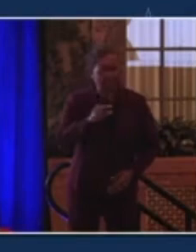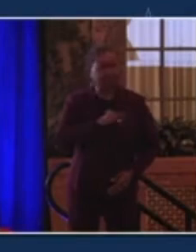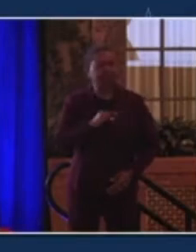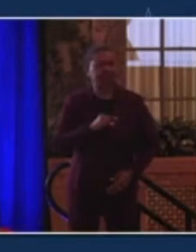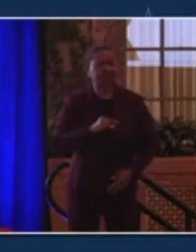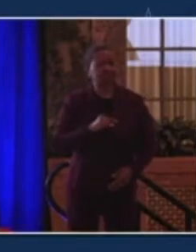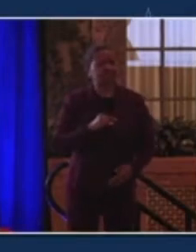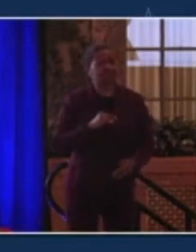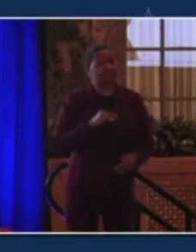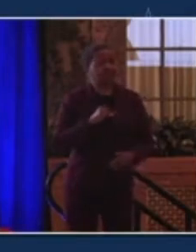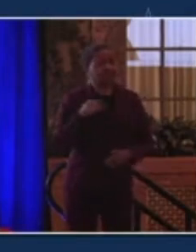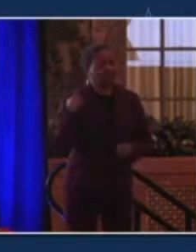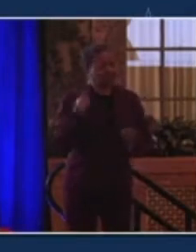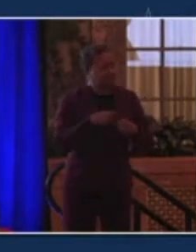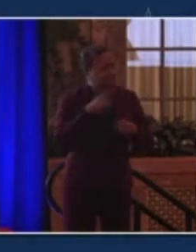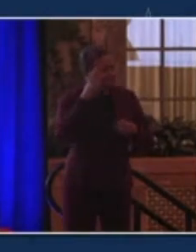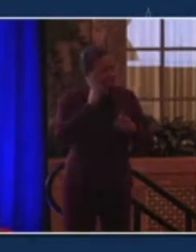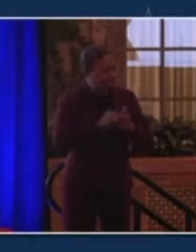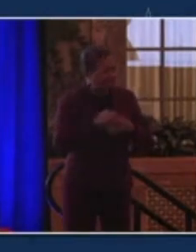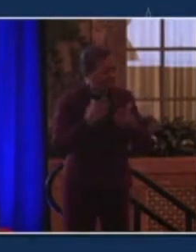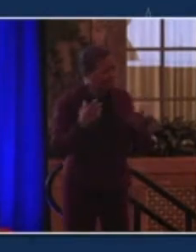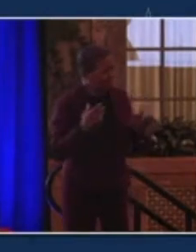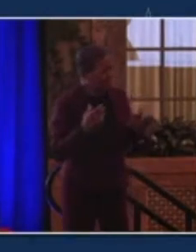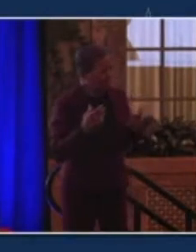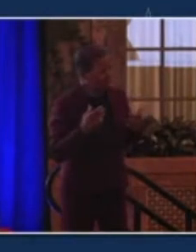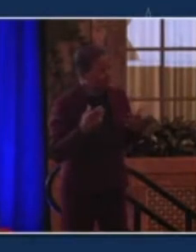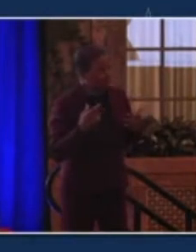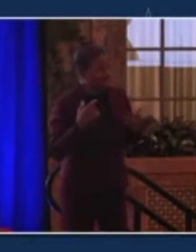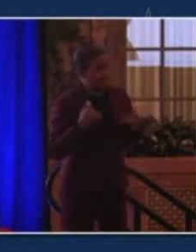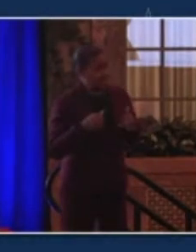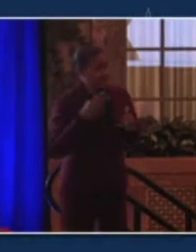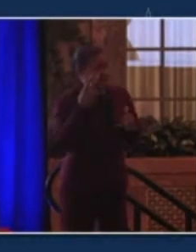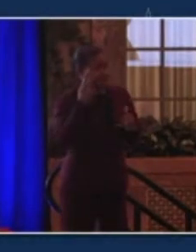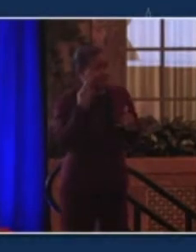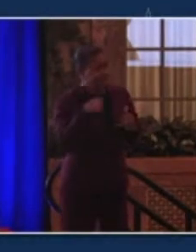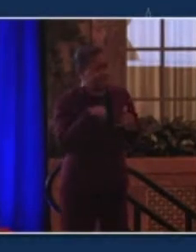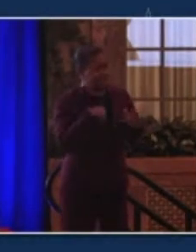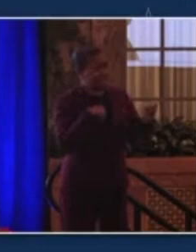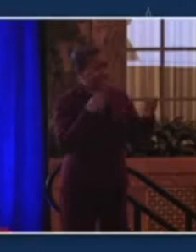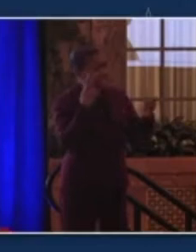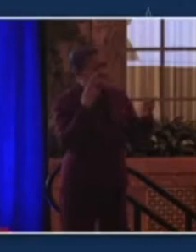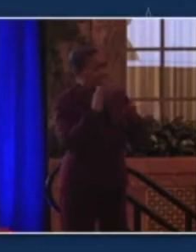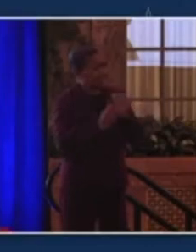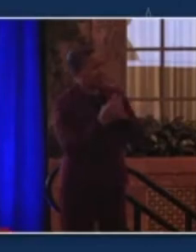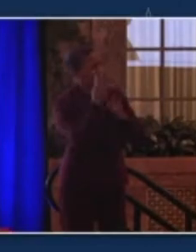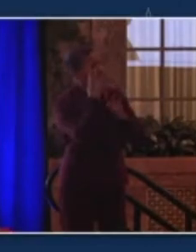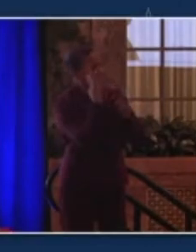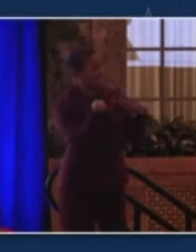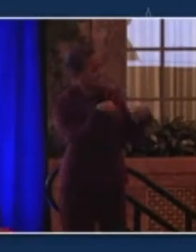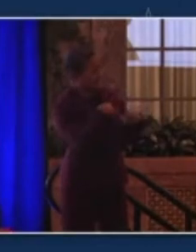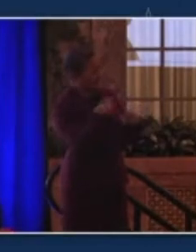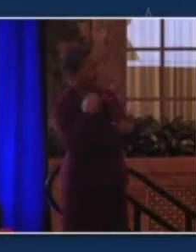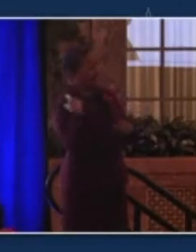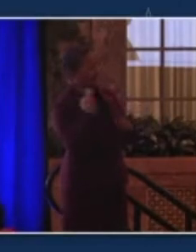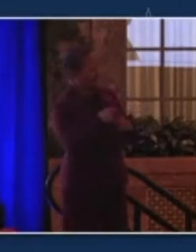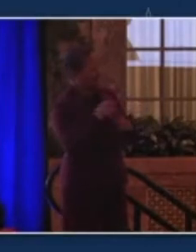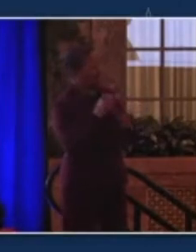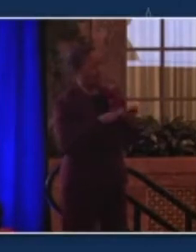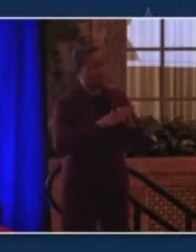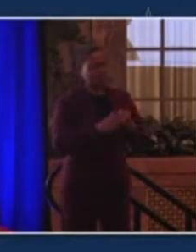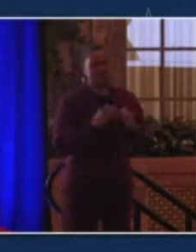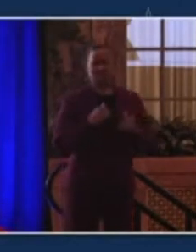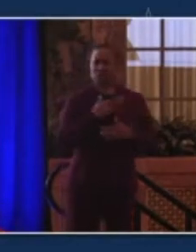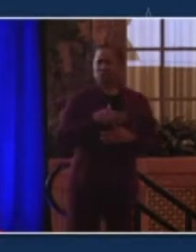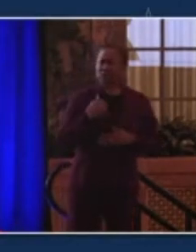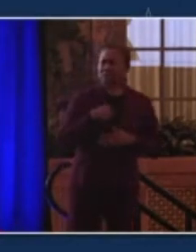And you know what Latinos thought that day? We're not invisible anymore. Somebody sees us. Somebody appreciates us.